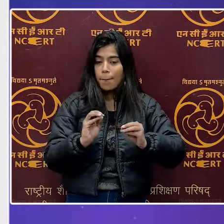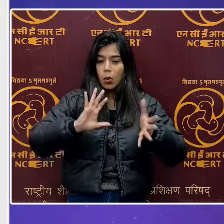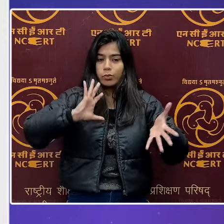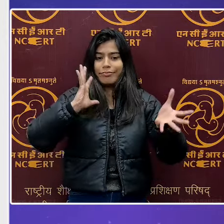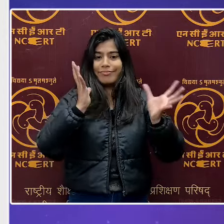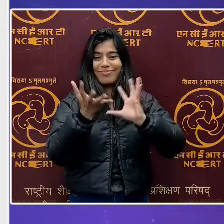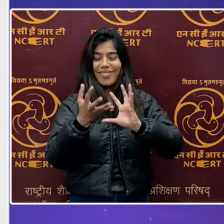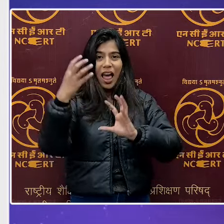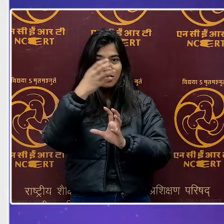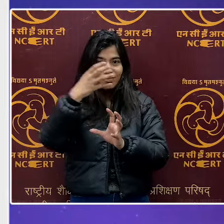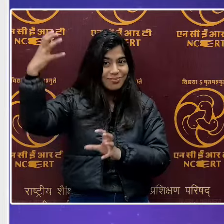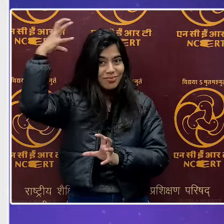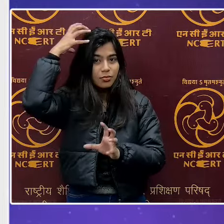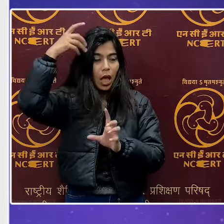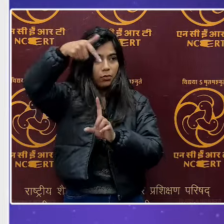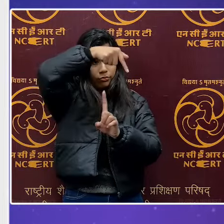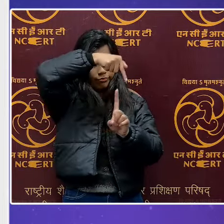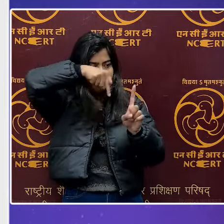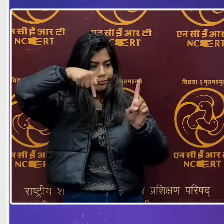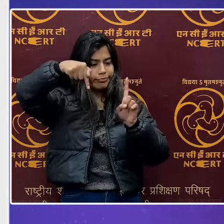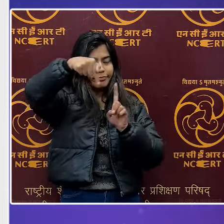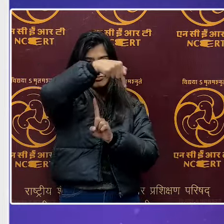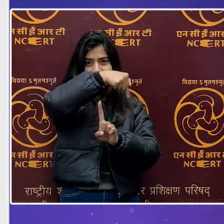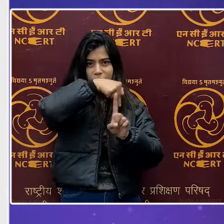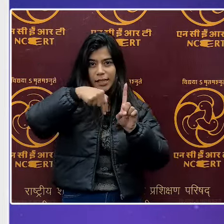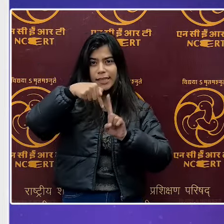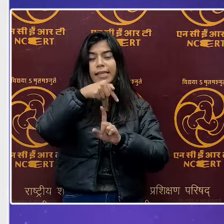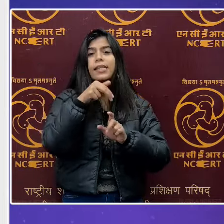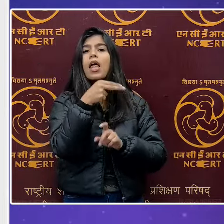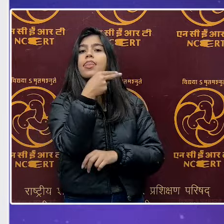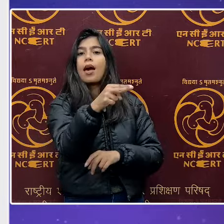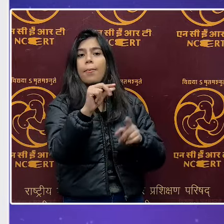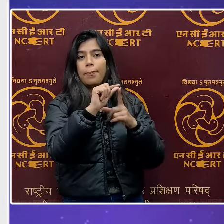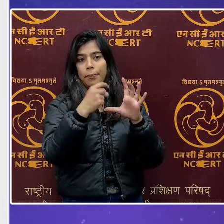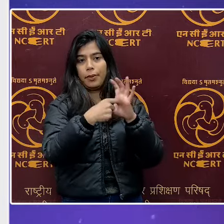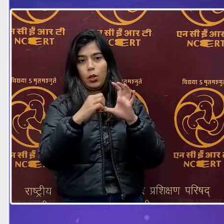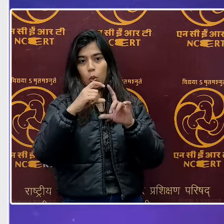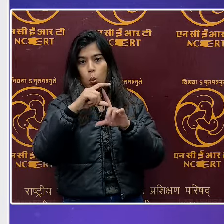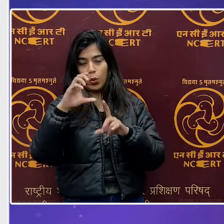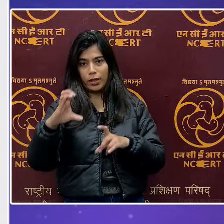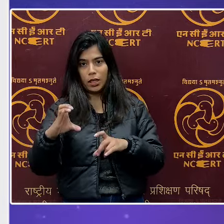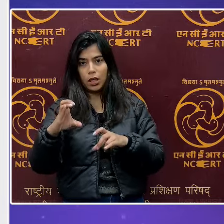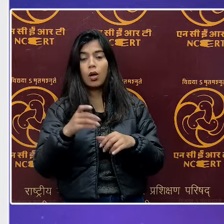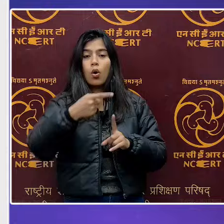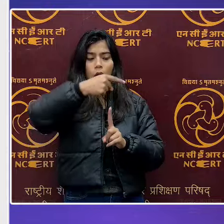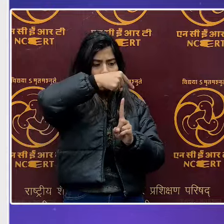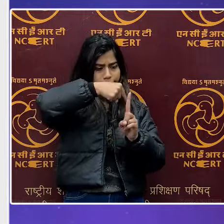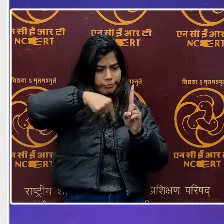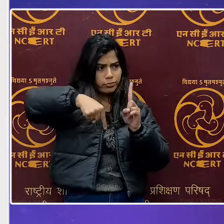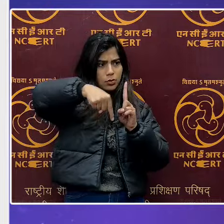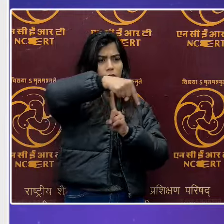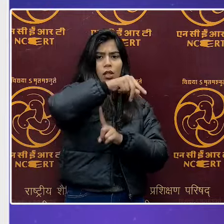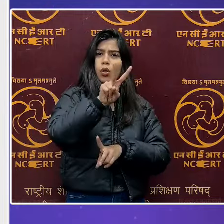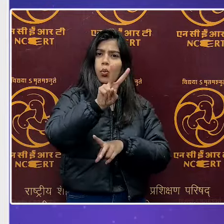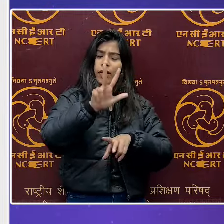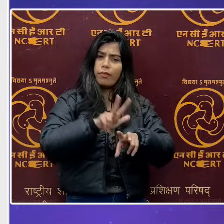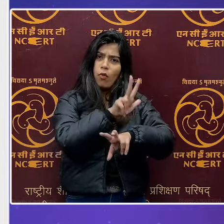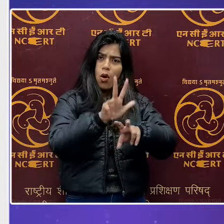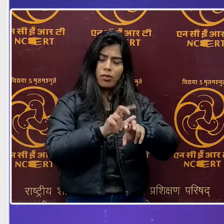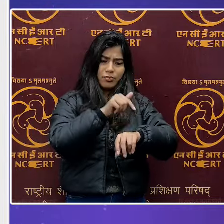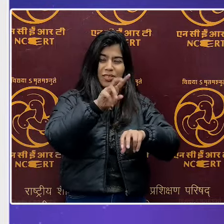sun. Motion of earth around sun is also periodic. It repeats its motion after 24 hours, you know. This